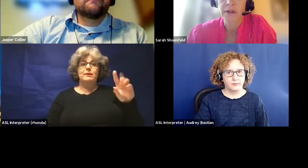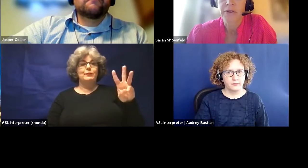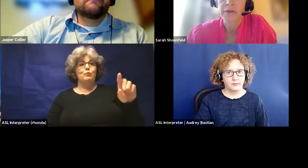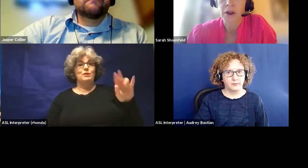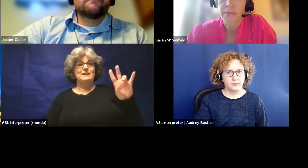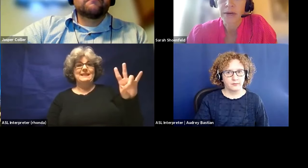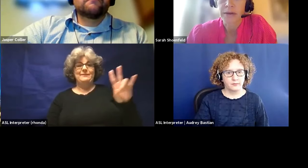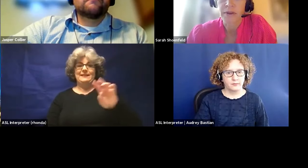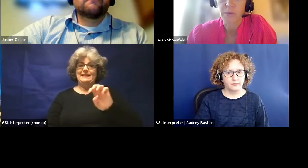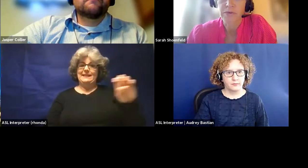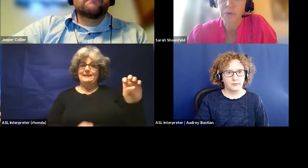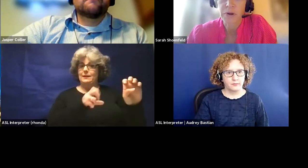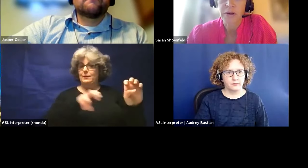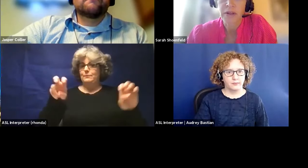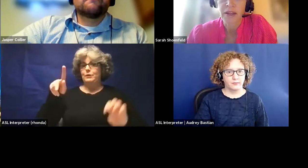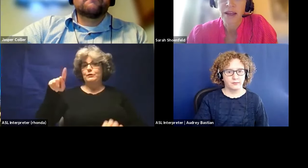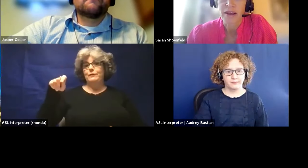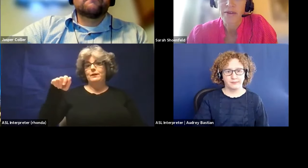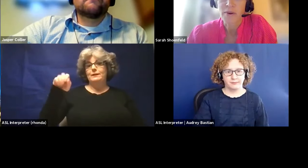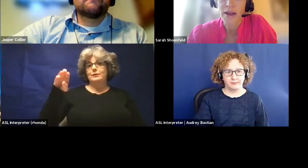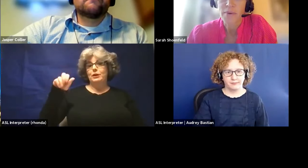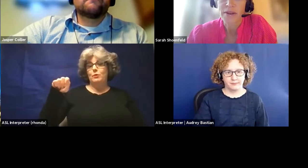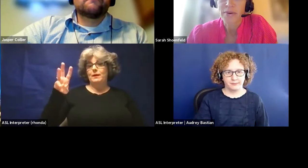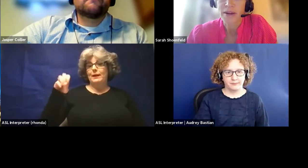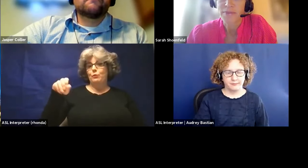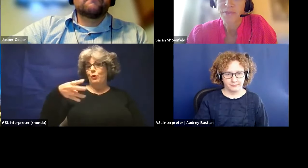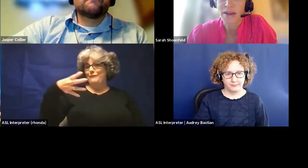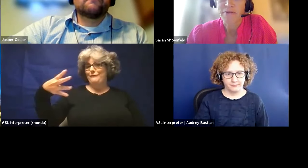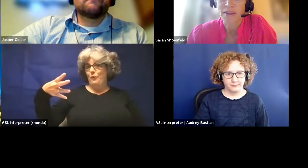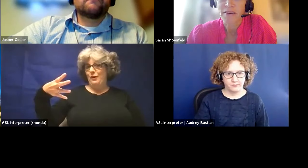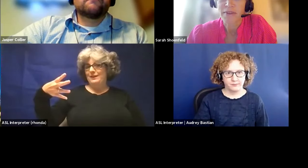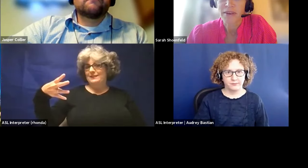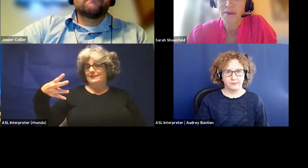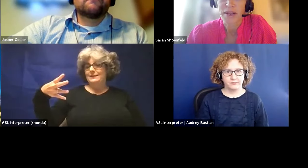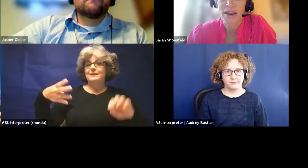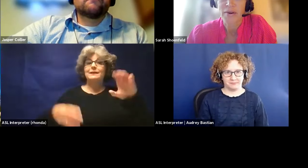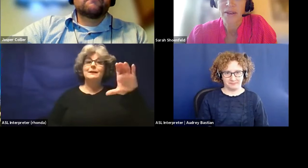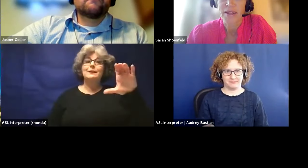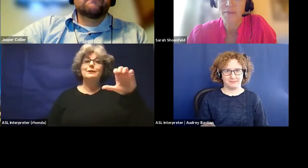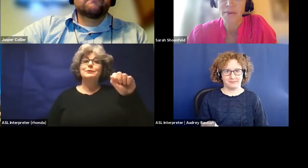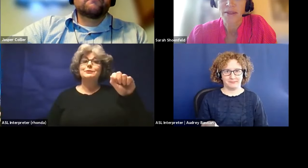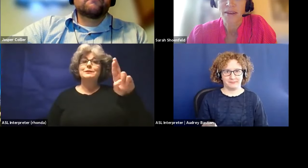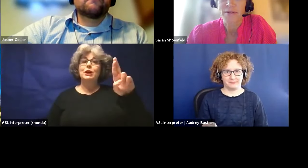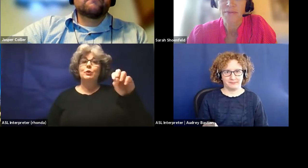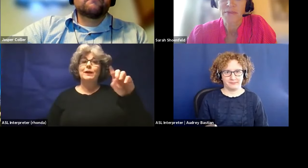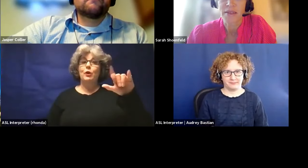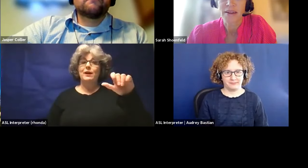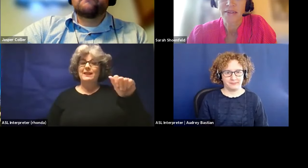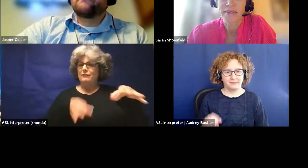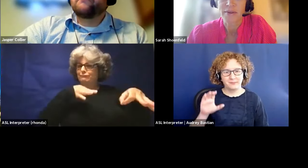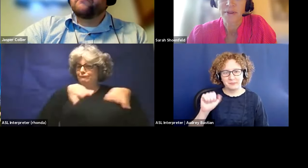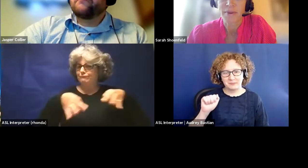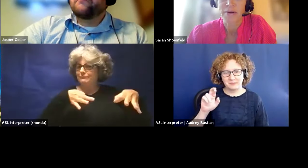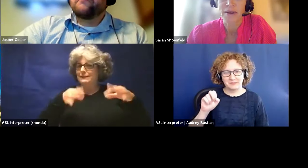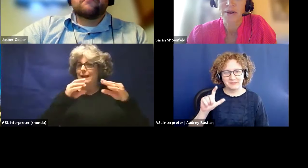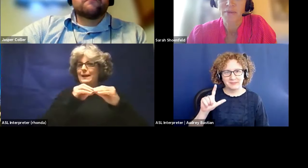River, to Tacoma in Ward 4. So I want to have Cara Olivia come on now, and maybe she can tell